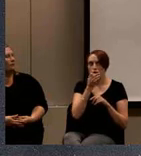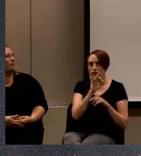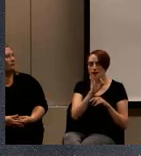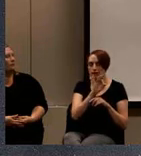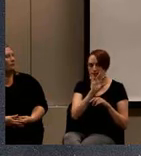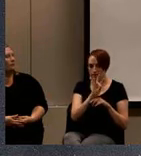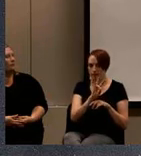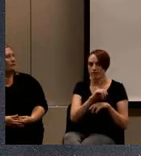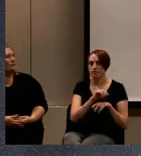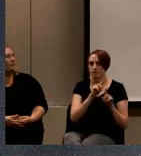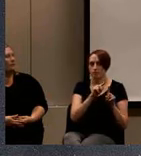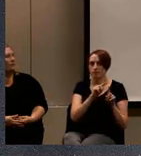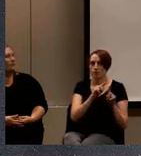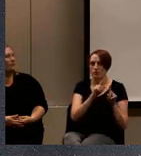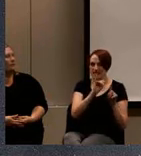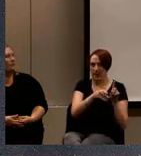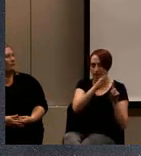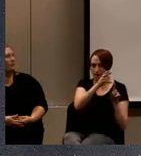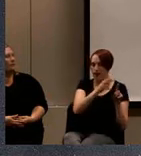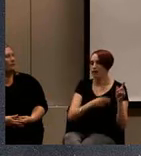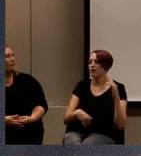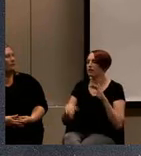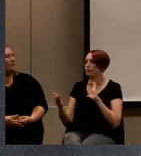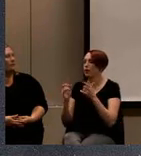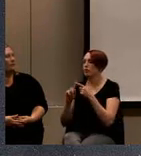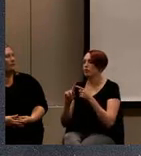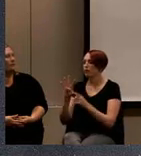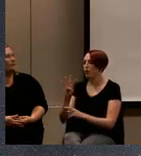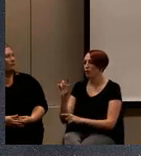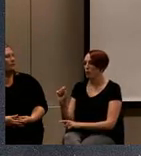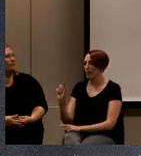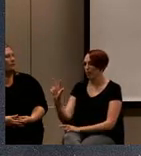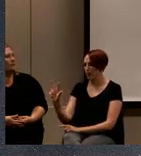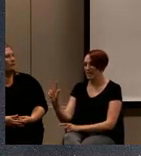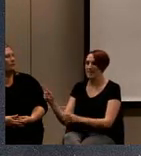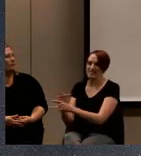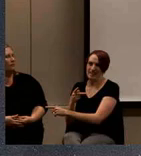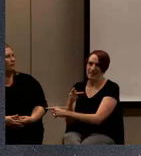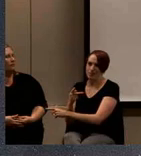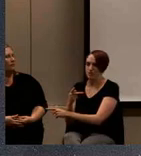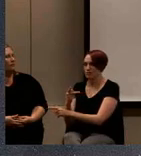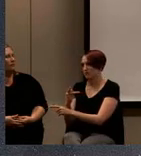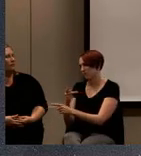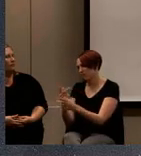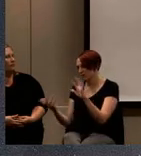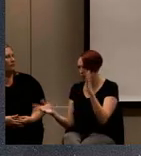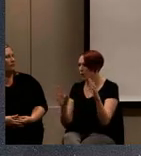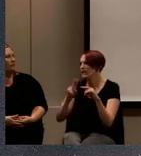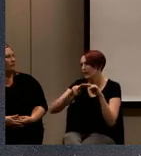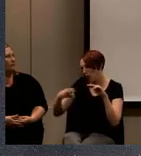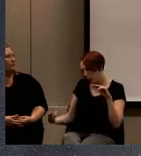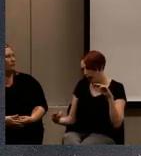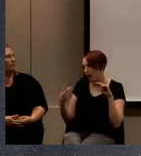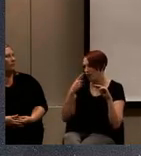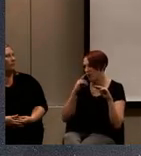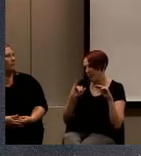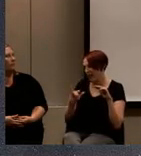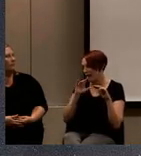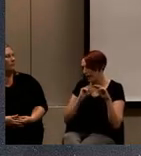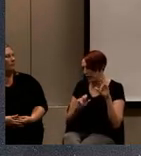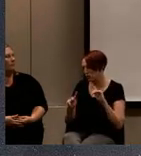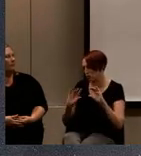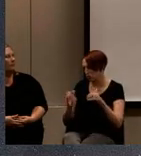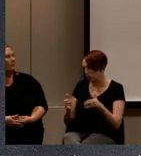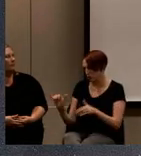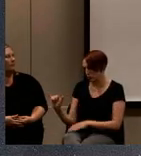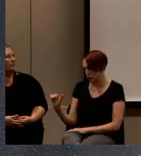1997, compared to only 4.3 times as likely in 2008. So moving that needle again, not necessarily looking at